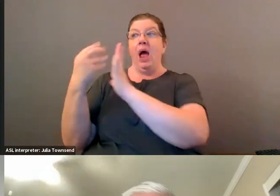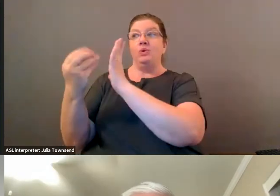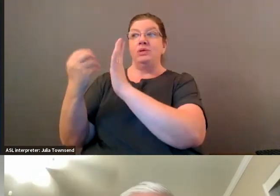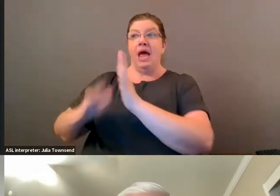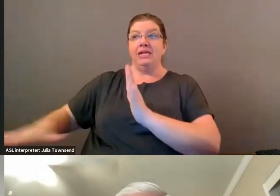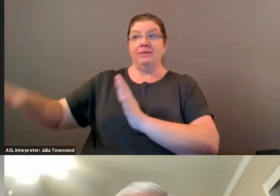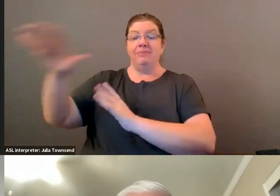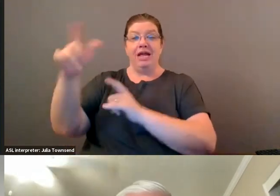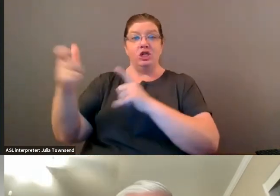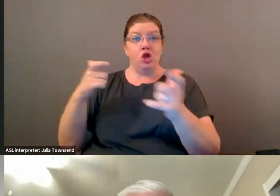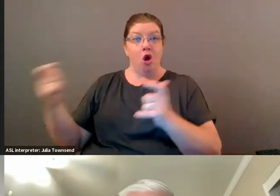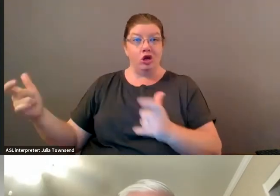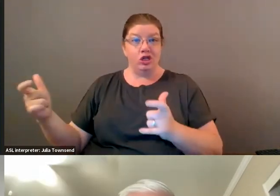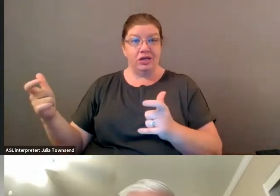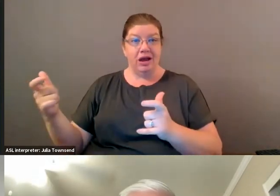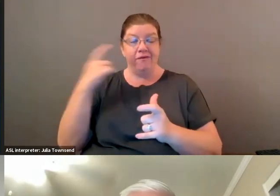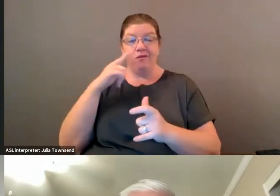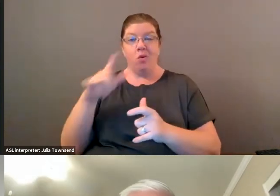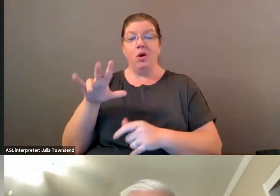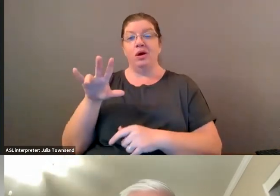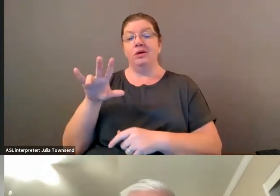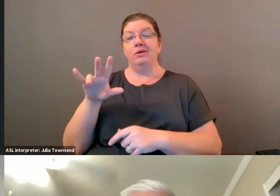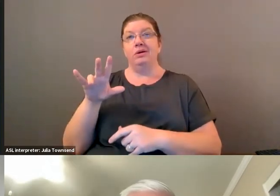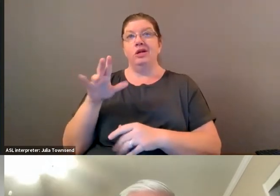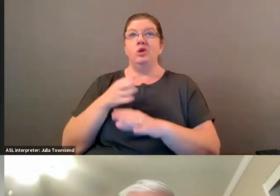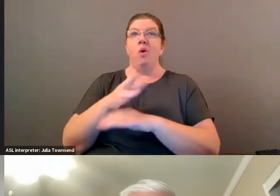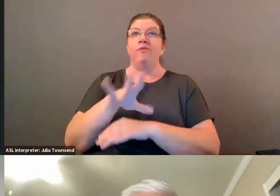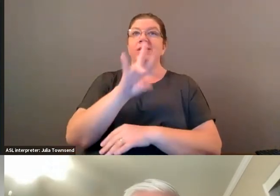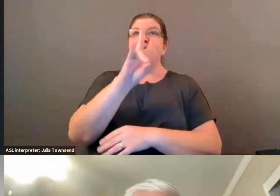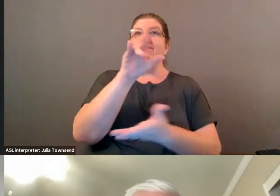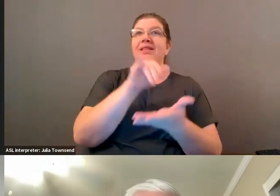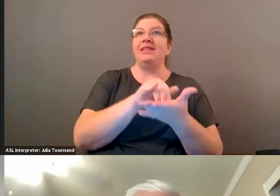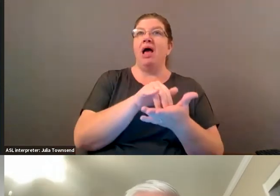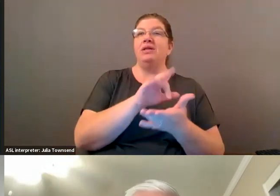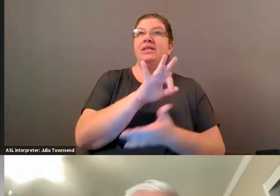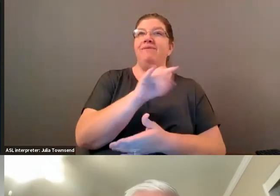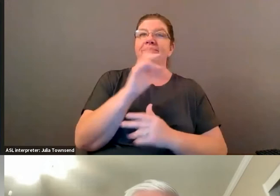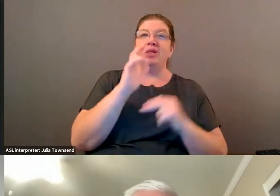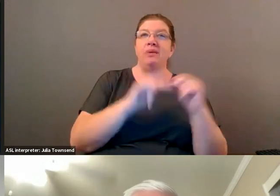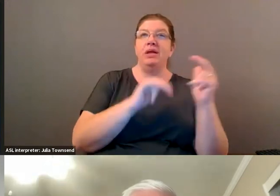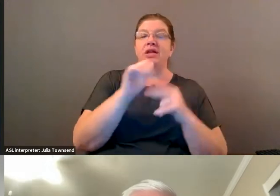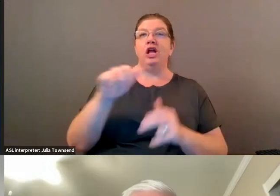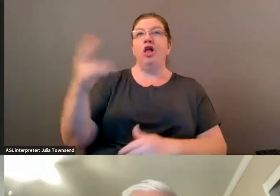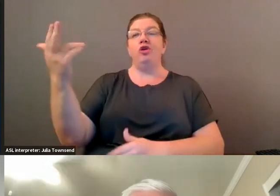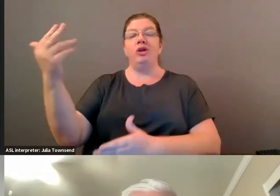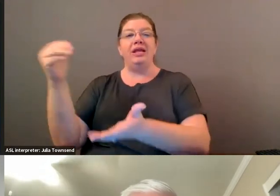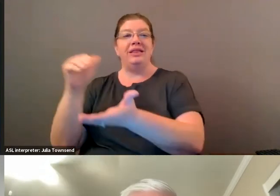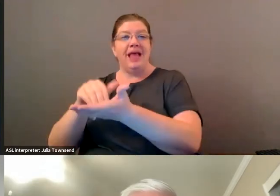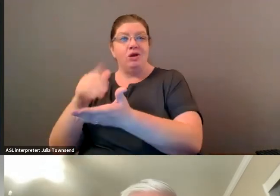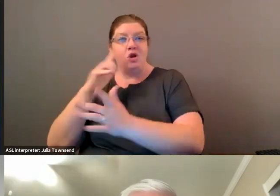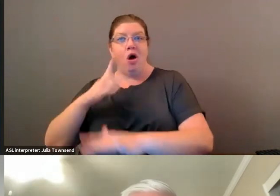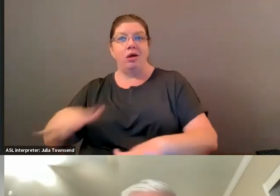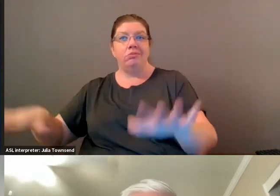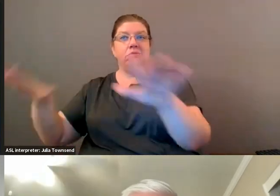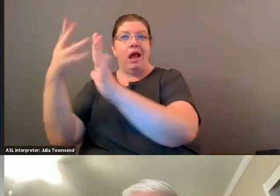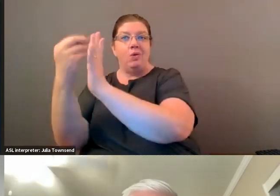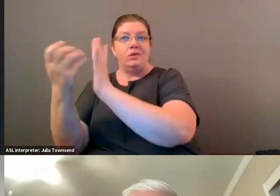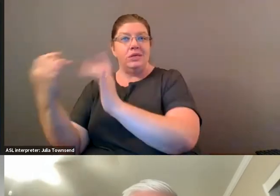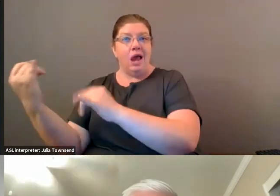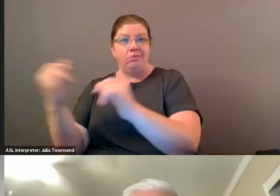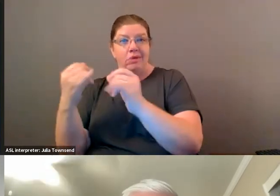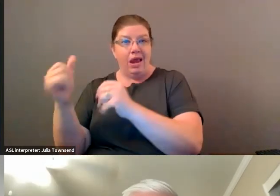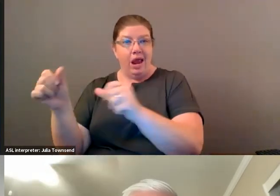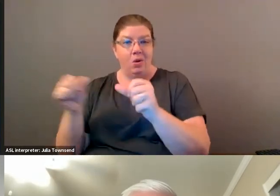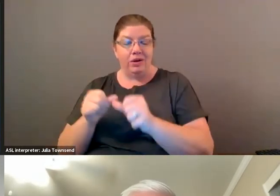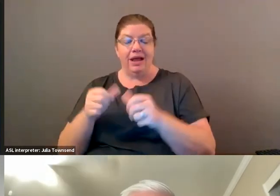enough, we're at over 7,000 feet on the building and we're over 13,000 square feet on the recreational area, which leaves